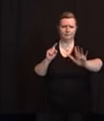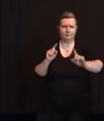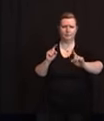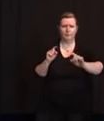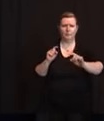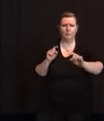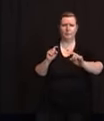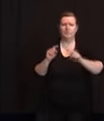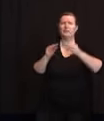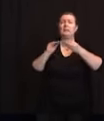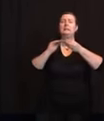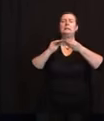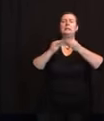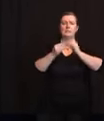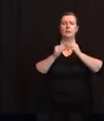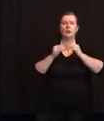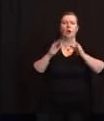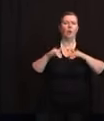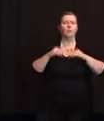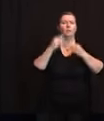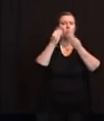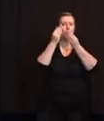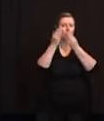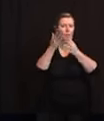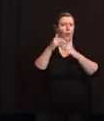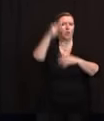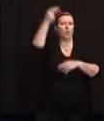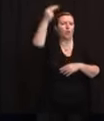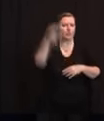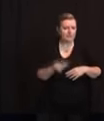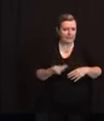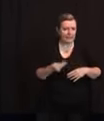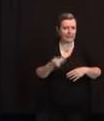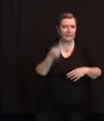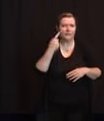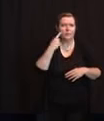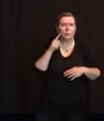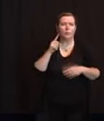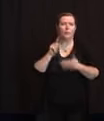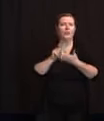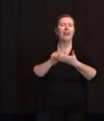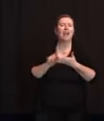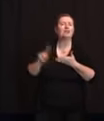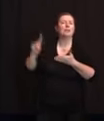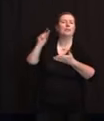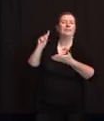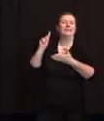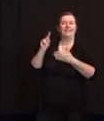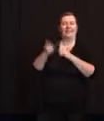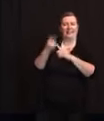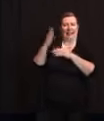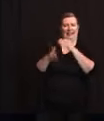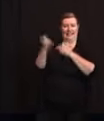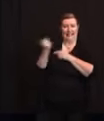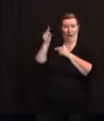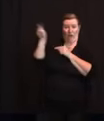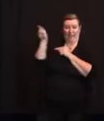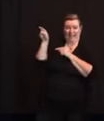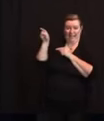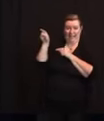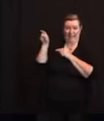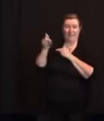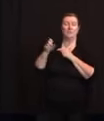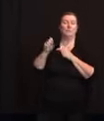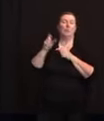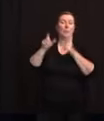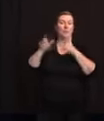we report on a Thursday for the week ending the prior Saturday. So all the folks that became eligible last week, they didn't certify,